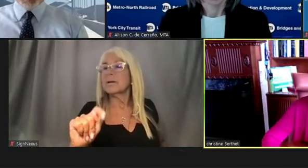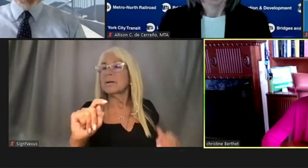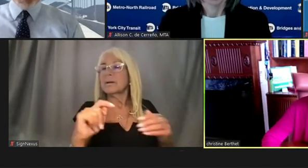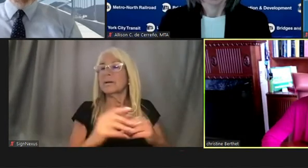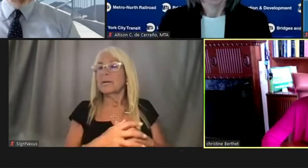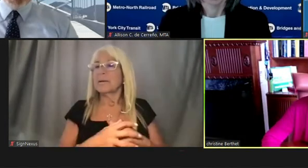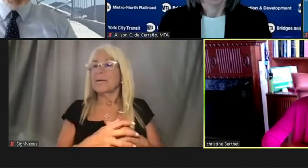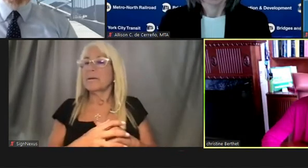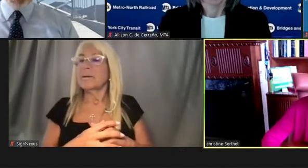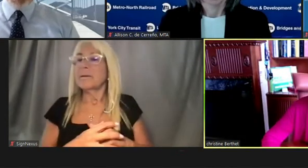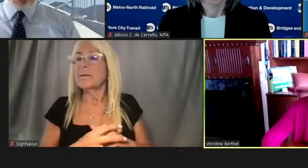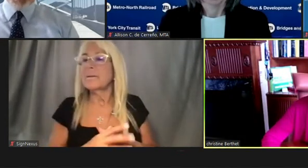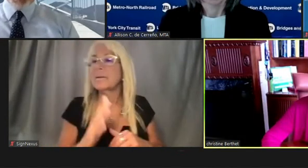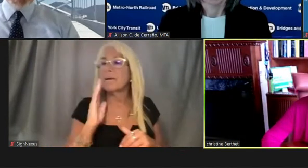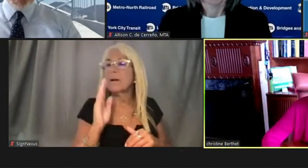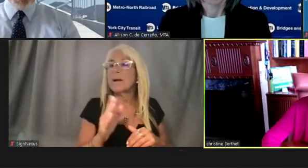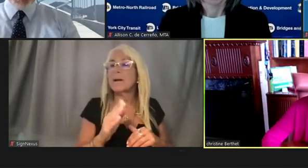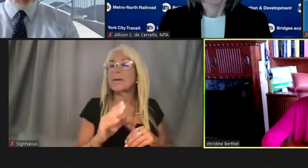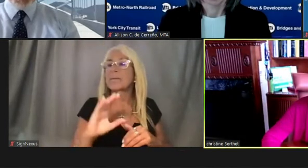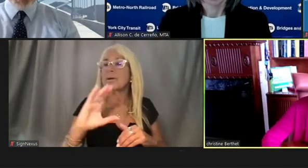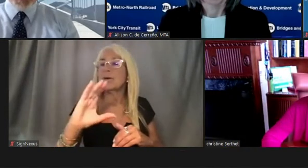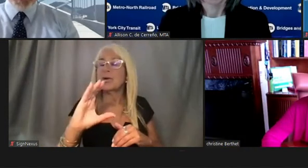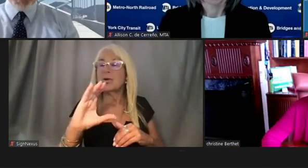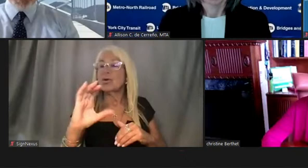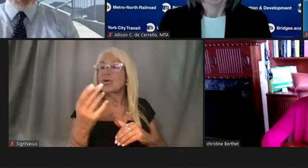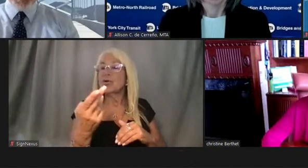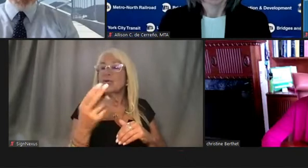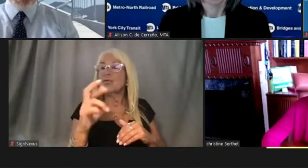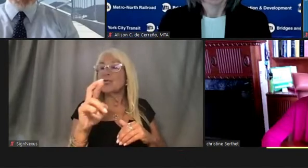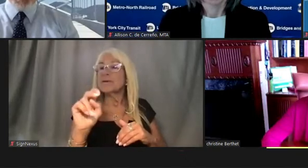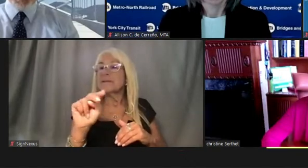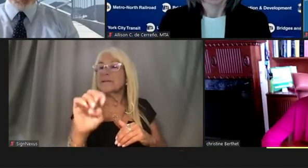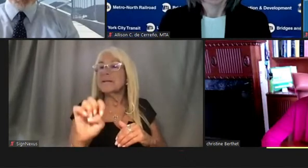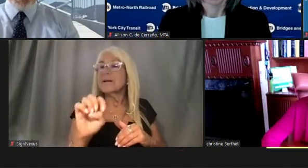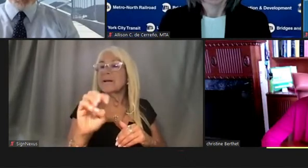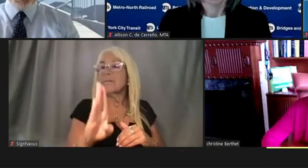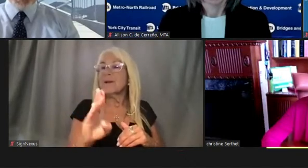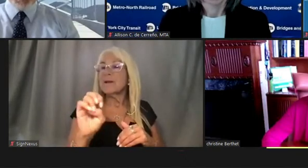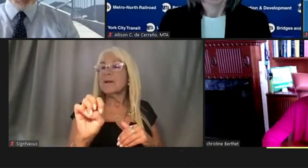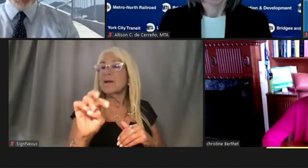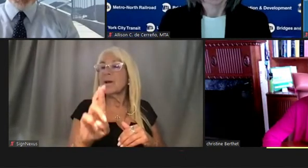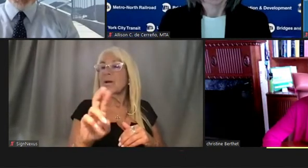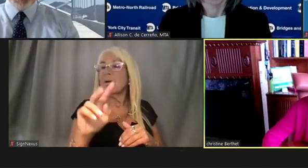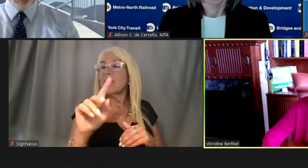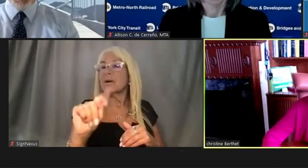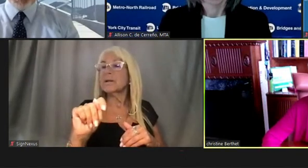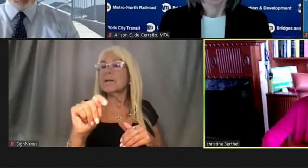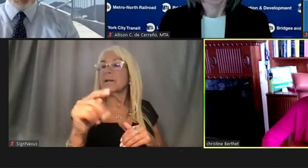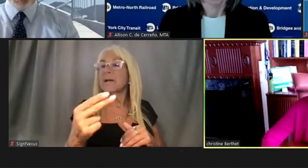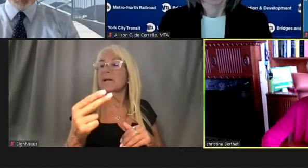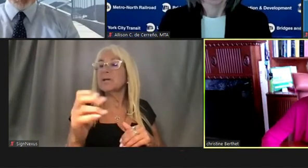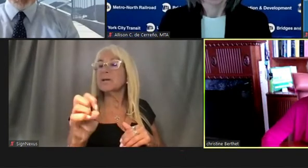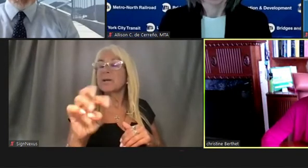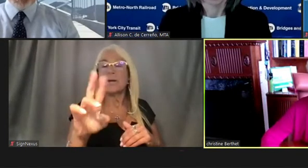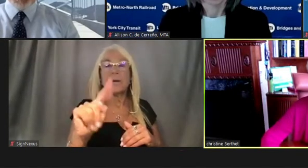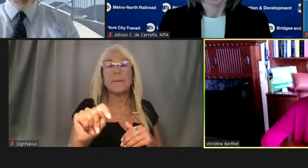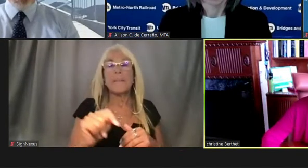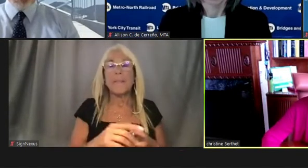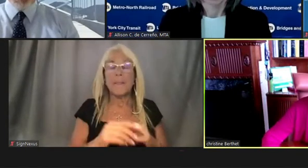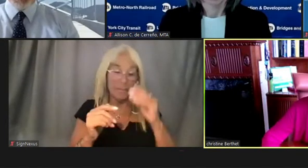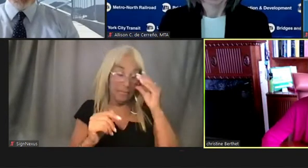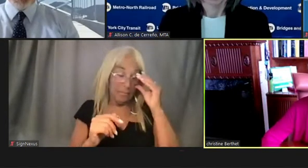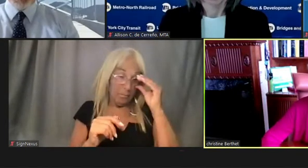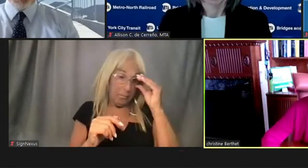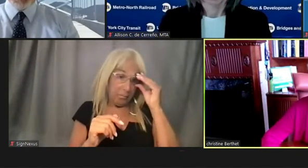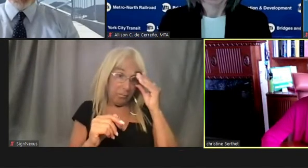hello I'm Christine Burton can you soon yes we can okay uh I represent Czech pads of 15